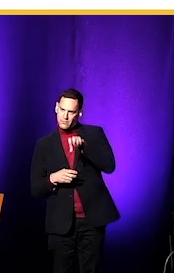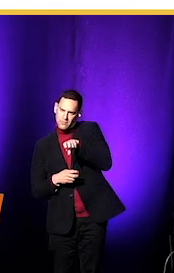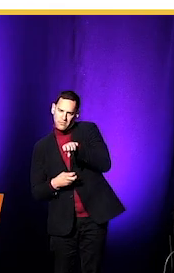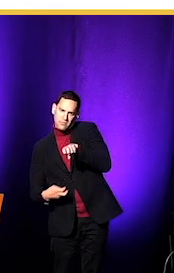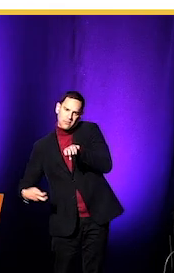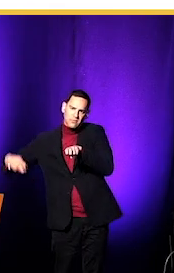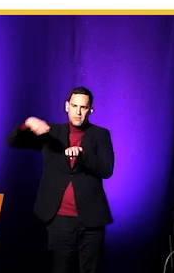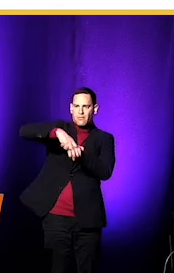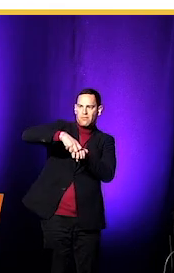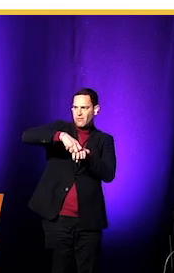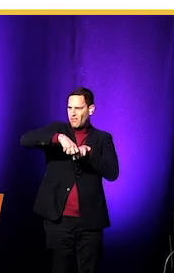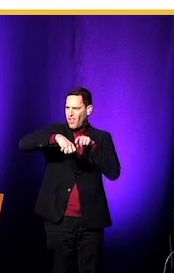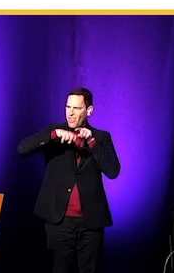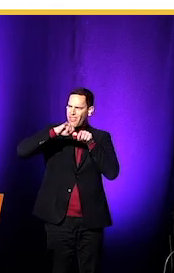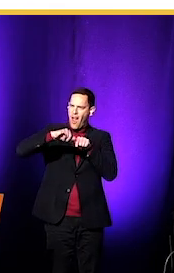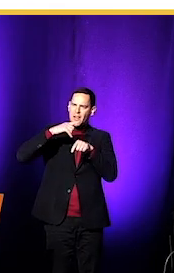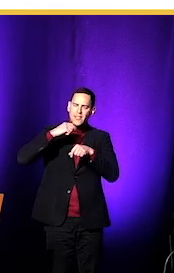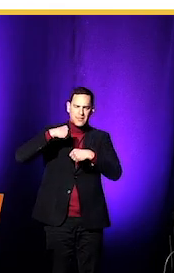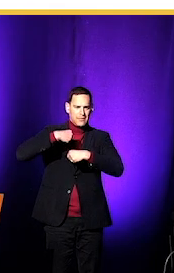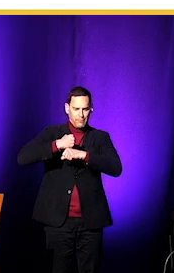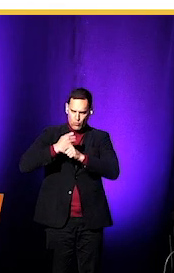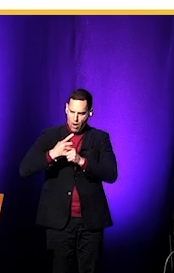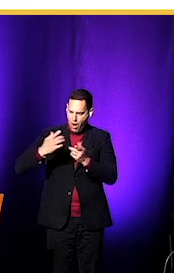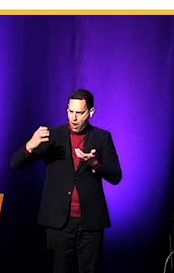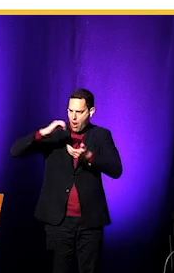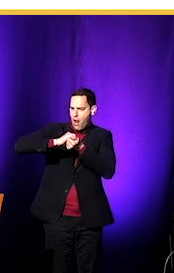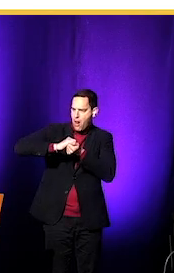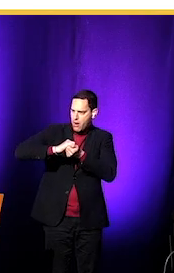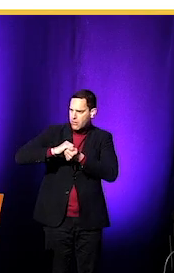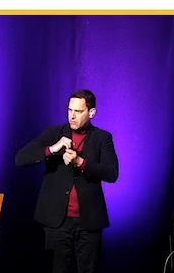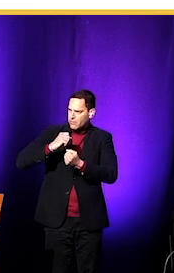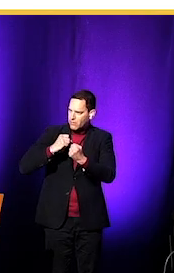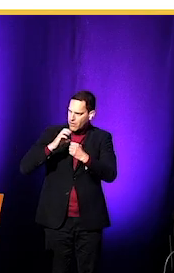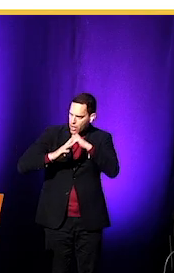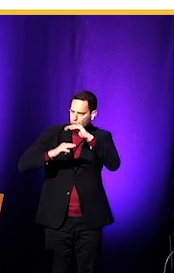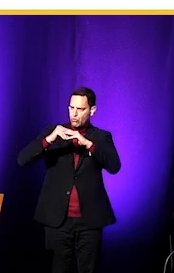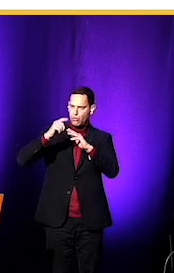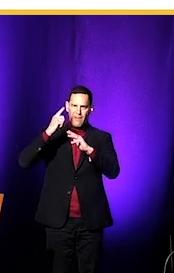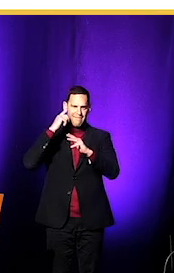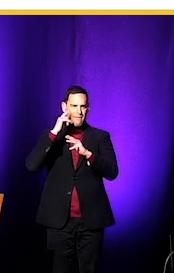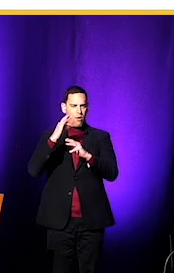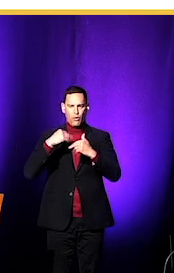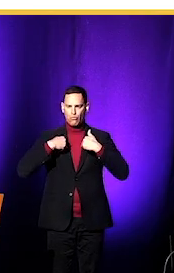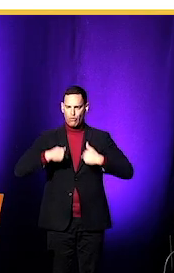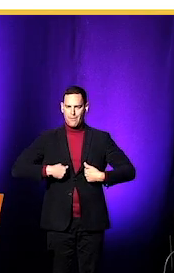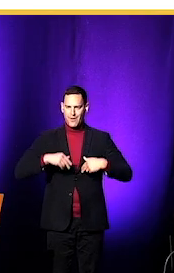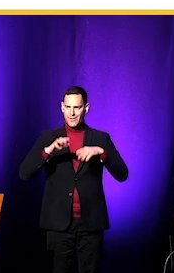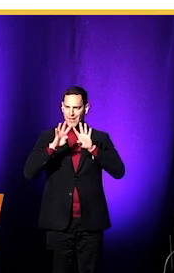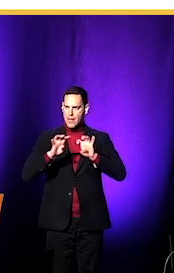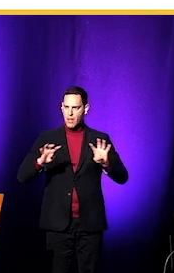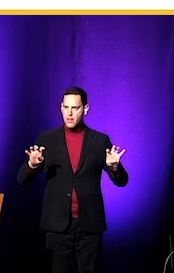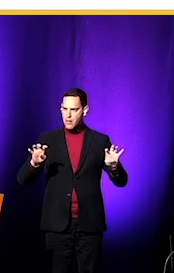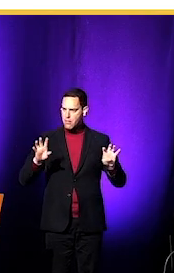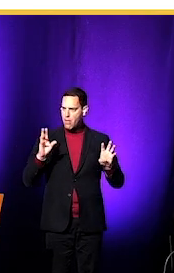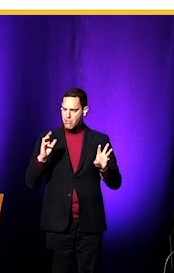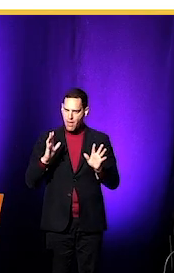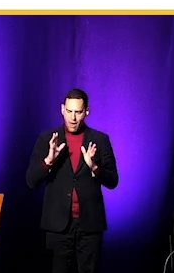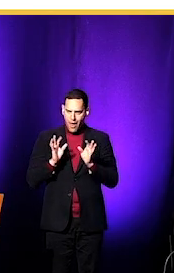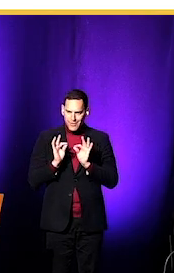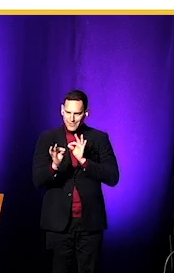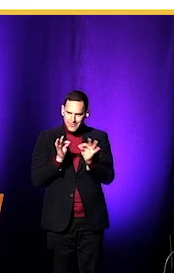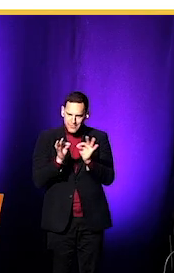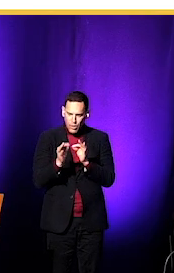was a feat of mutual constitution of this incredible human castle that was enabled through intergenerational apprenticeship, cultural